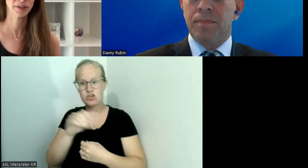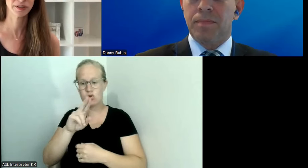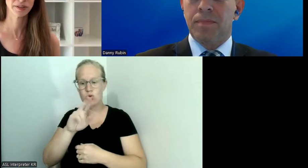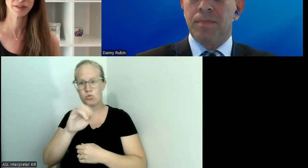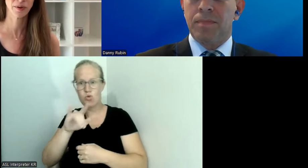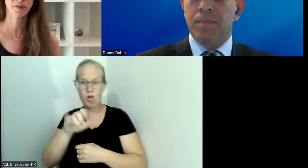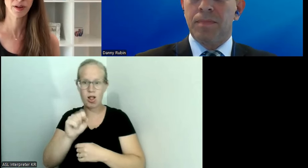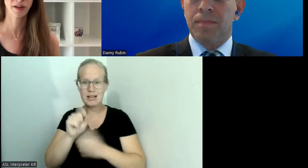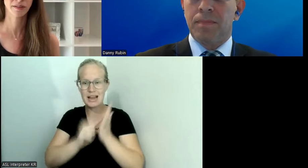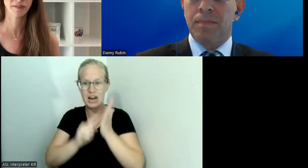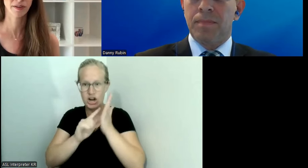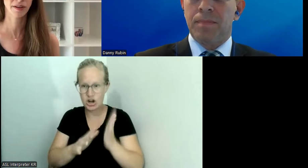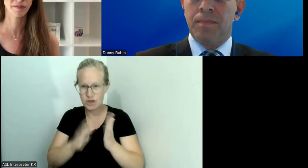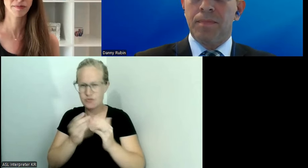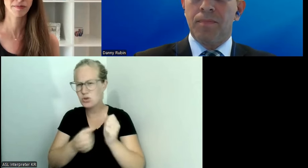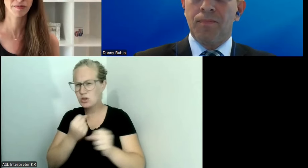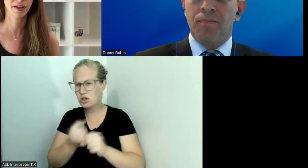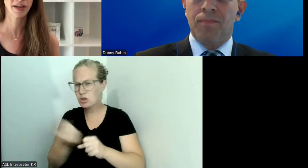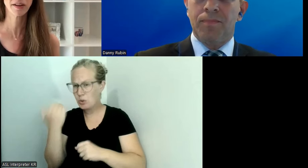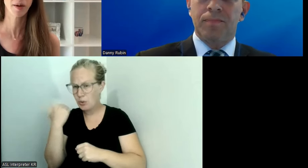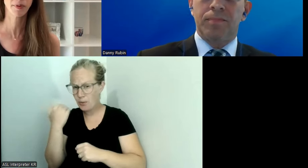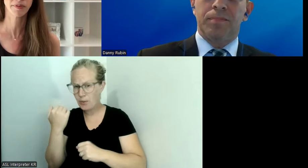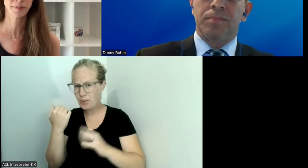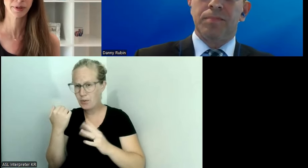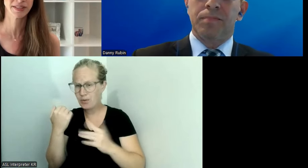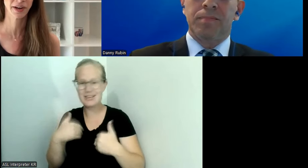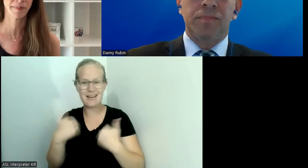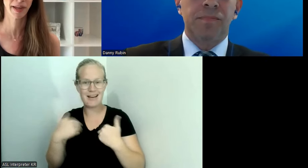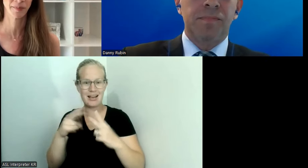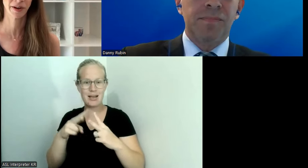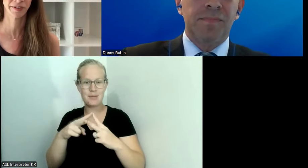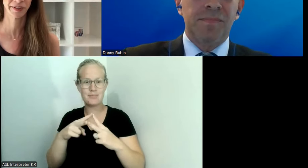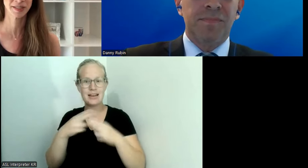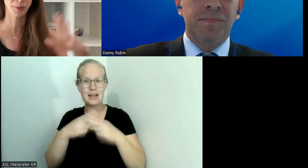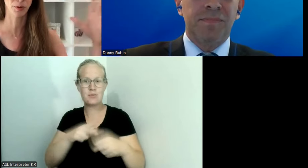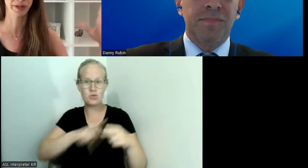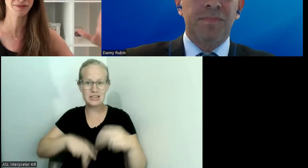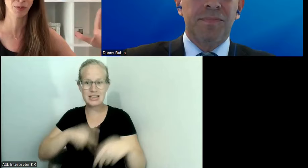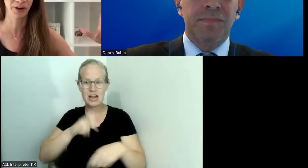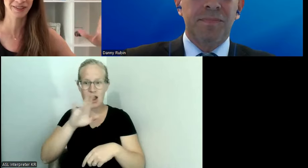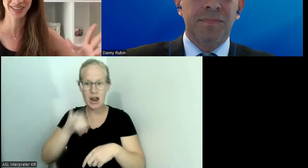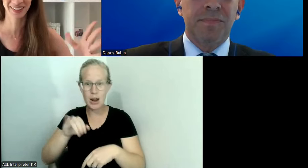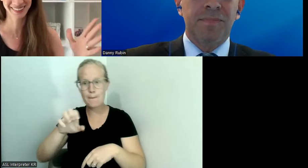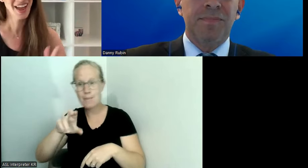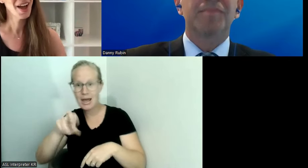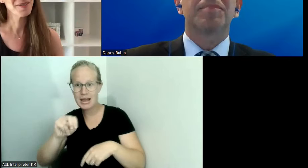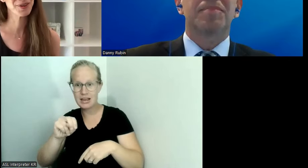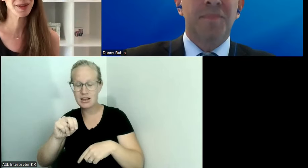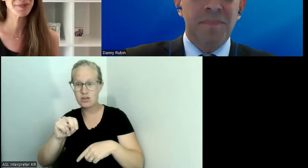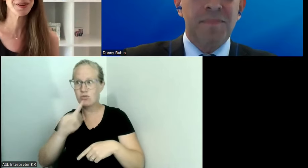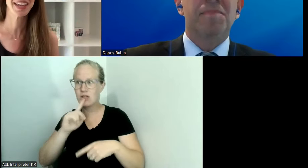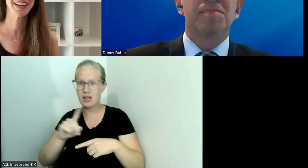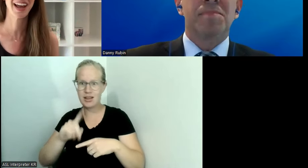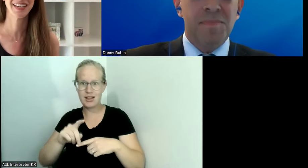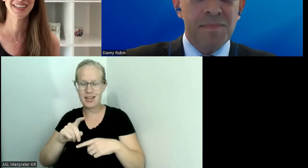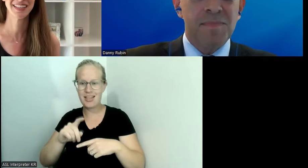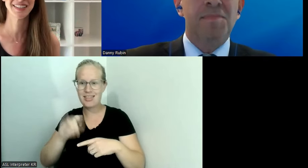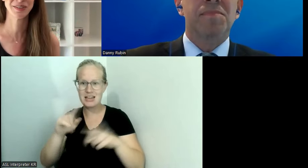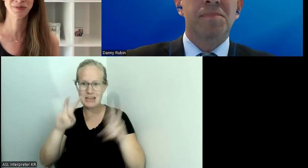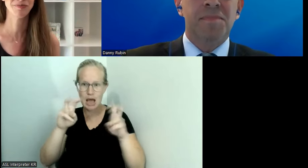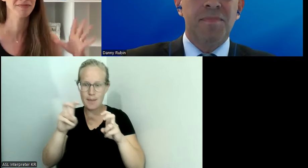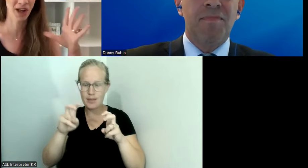a few years ago, Oh, a young couple named Prince Harry and Meghan Markle exploded Royals for people. And